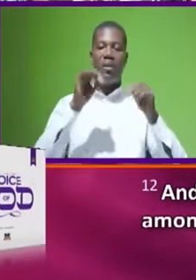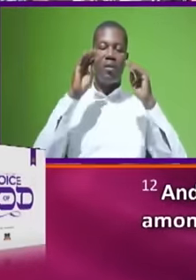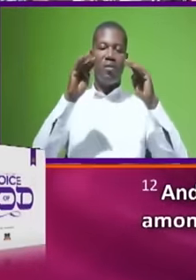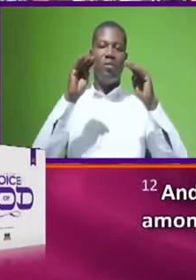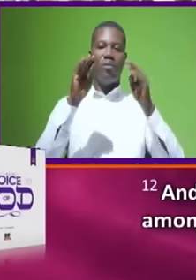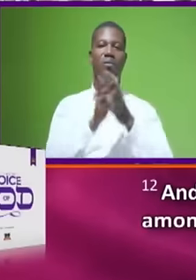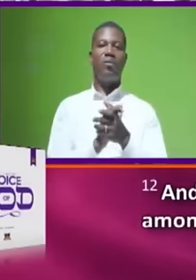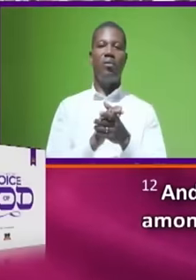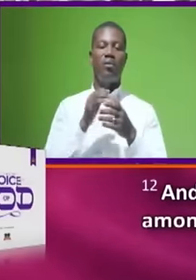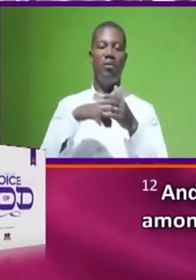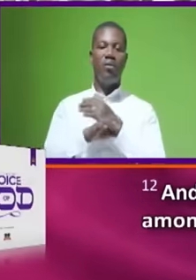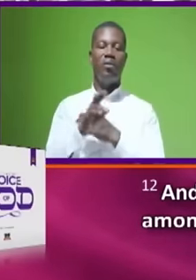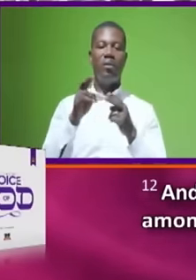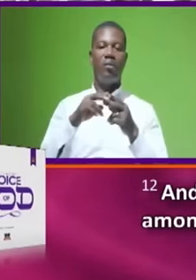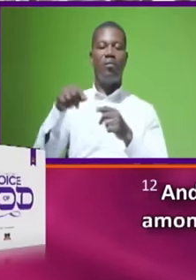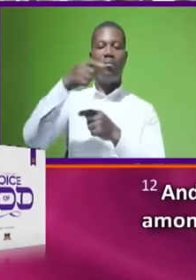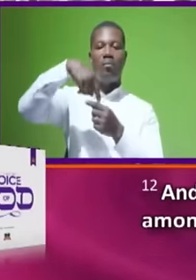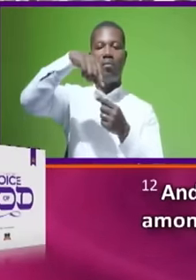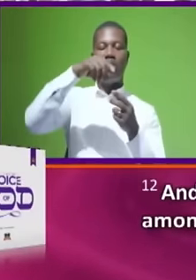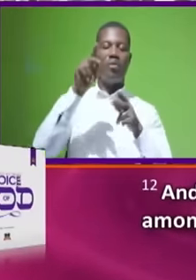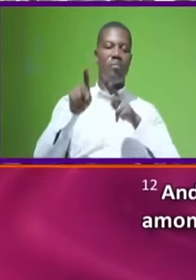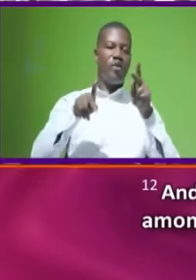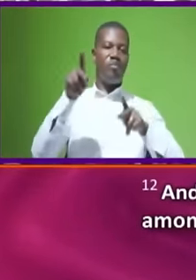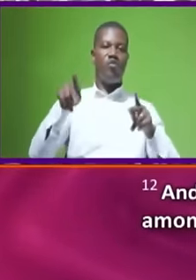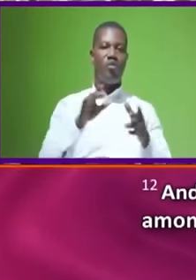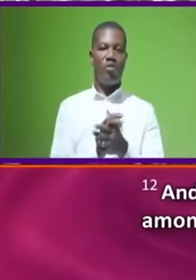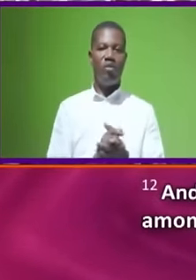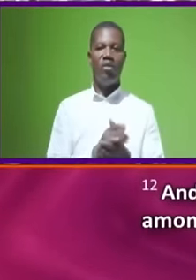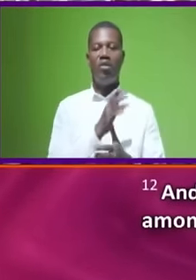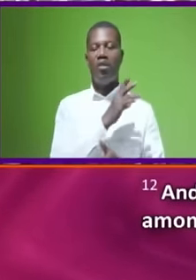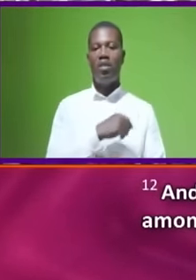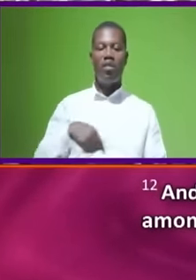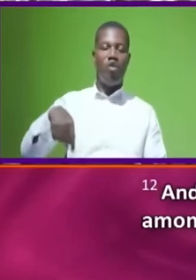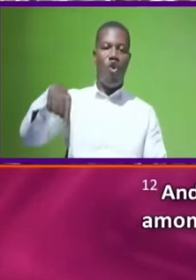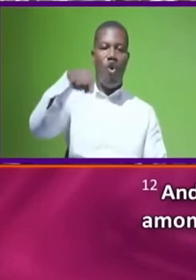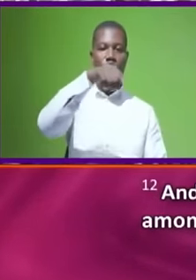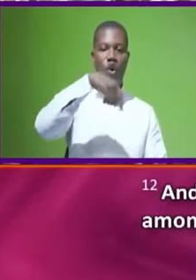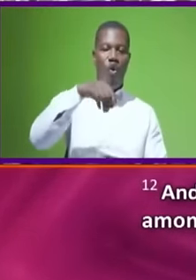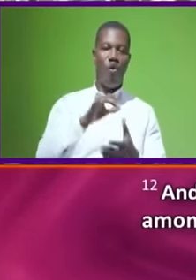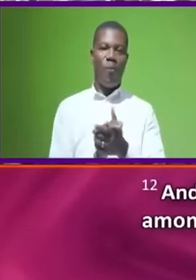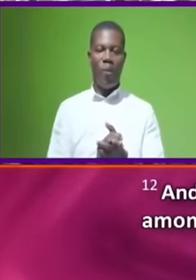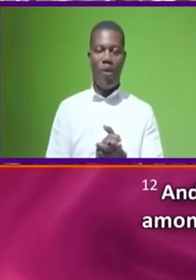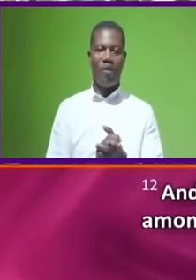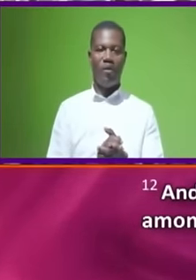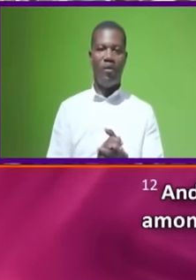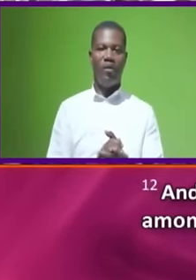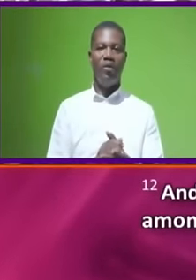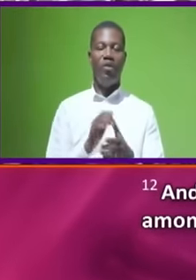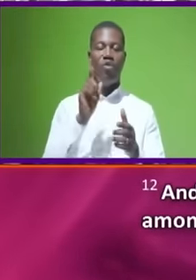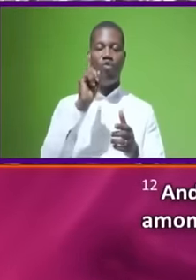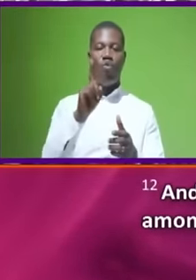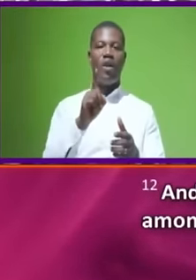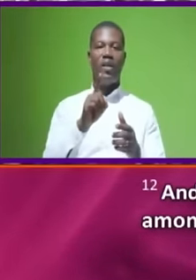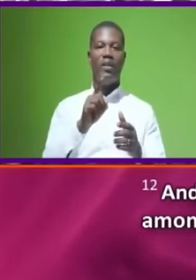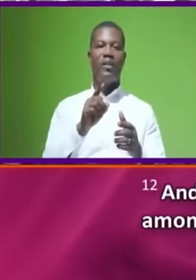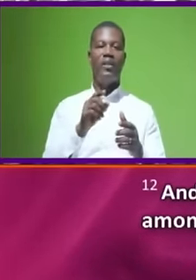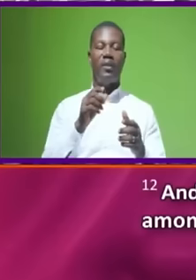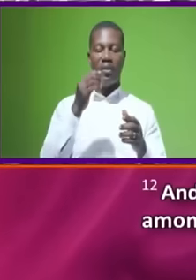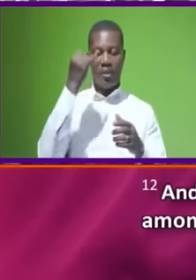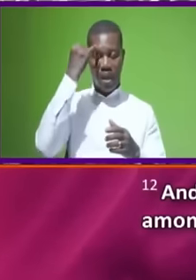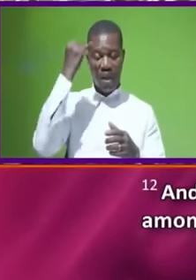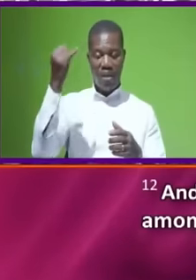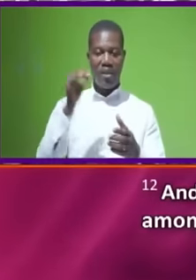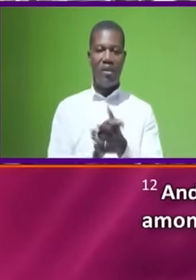Wrought among the people. Wrought among the people. And they were all. And they were all. With one accord. With one accord.